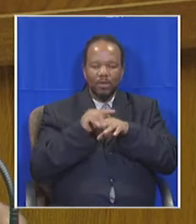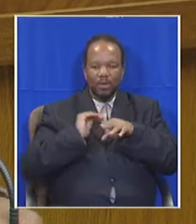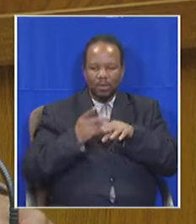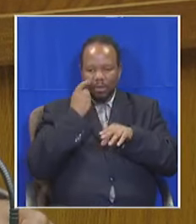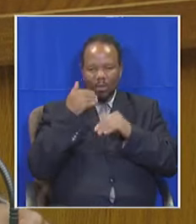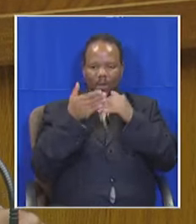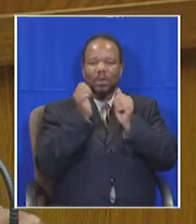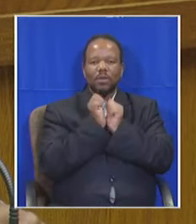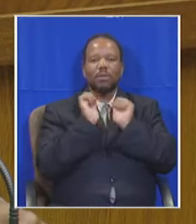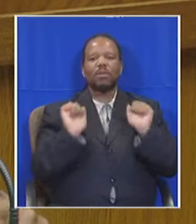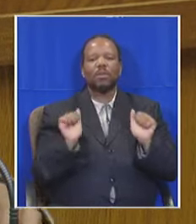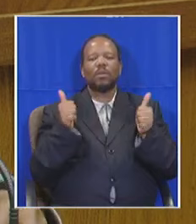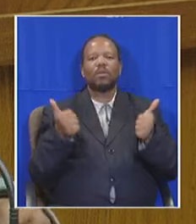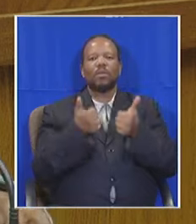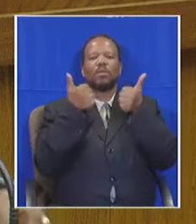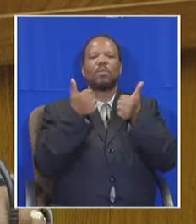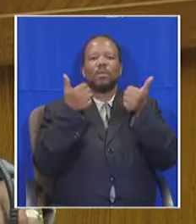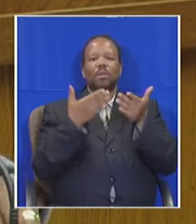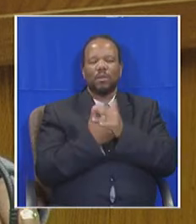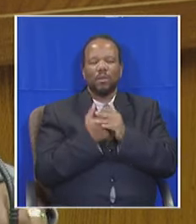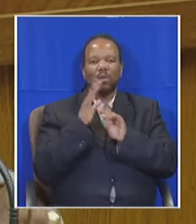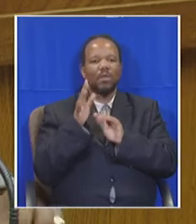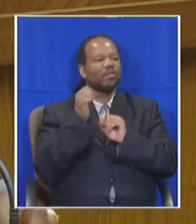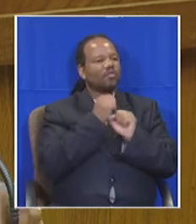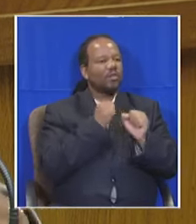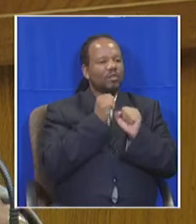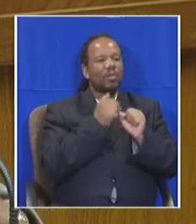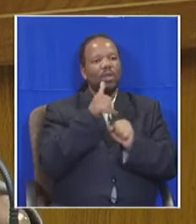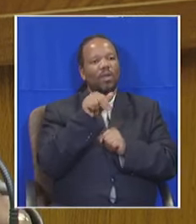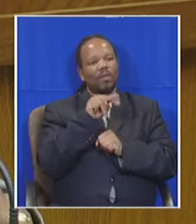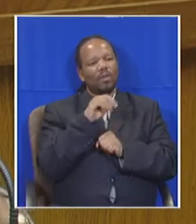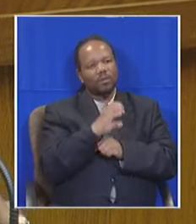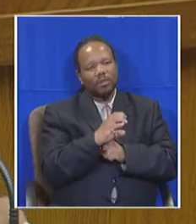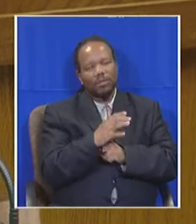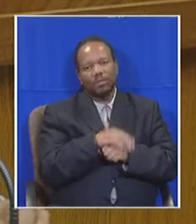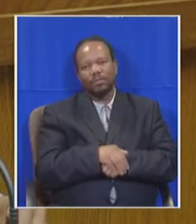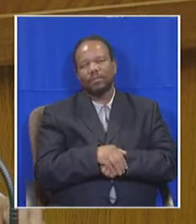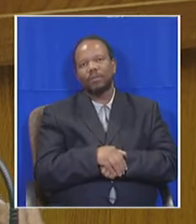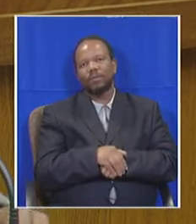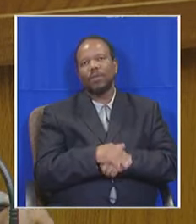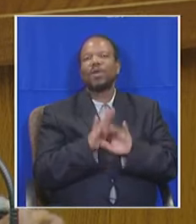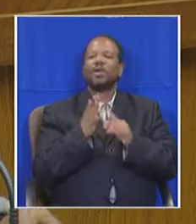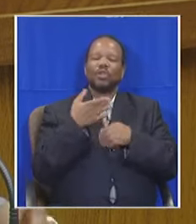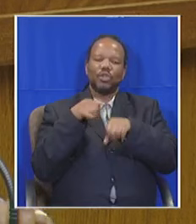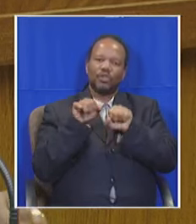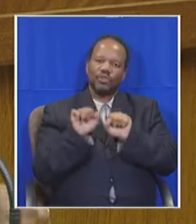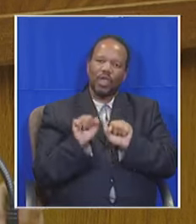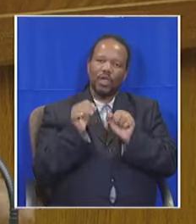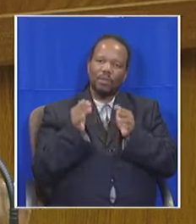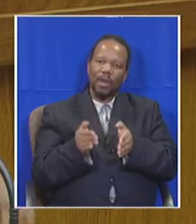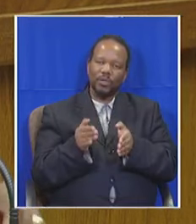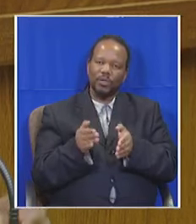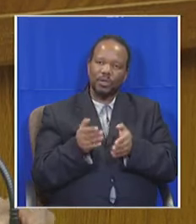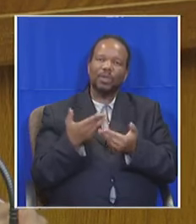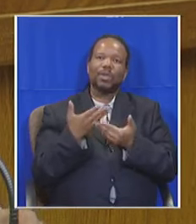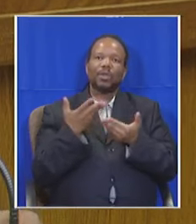democratic, and a prosperous society. That's the strategic objective of the National Democratic Revolution. Chairperson, the path which our country